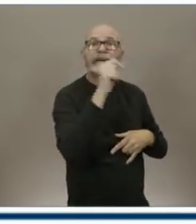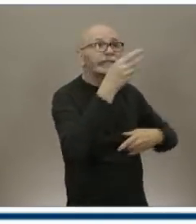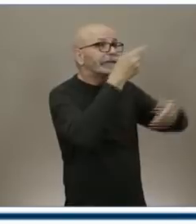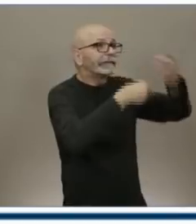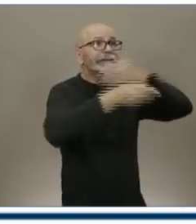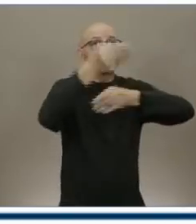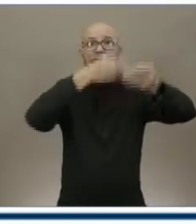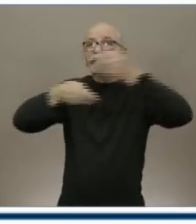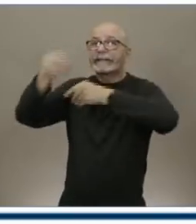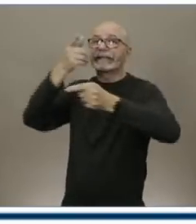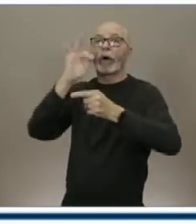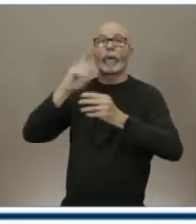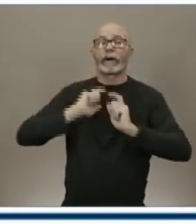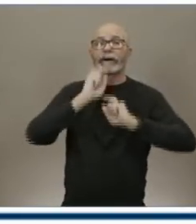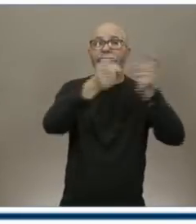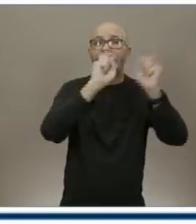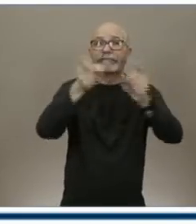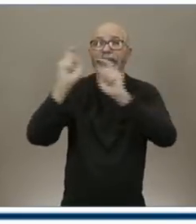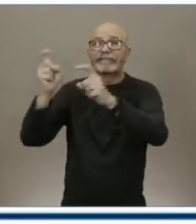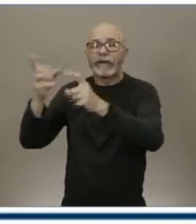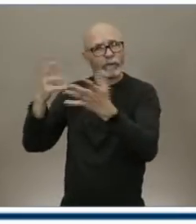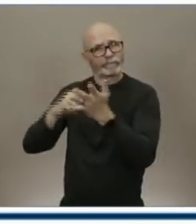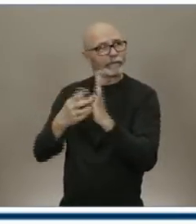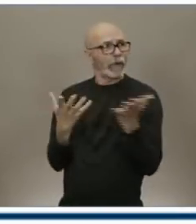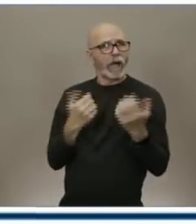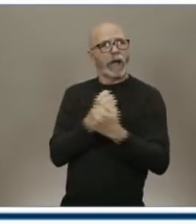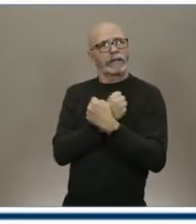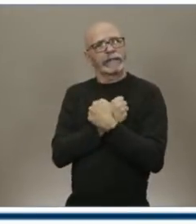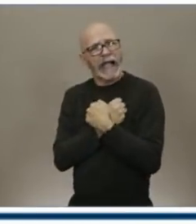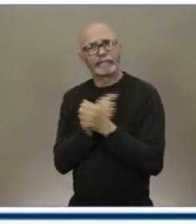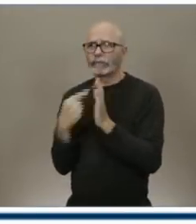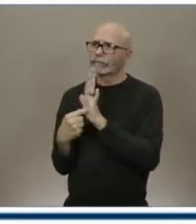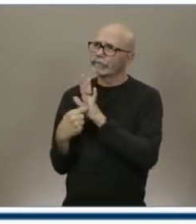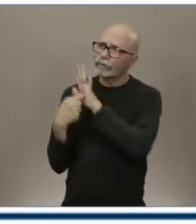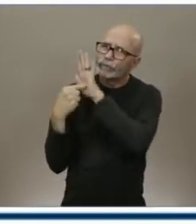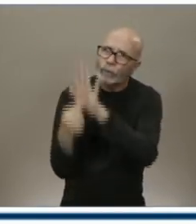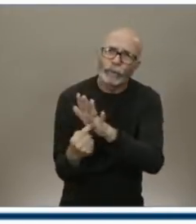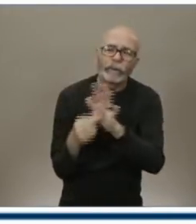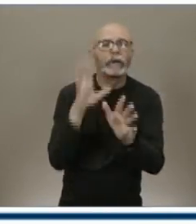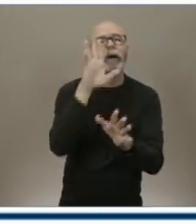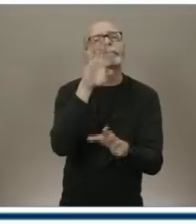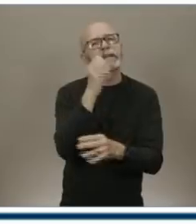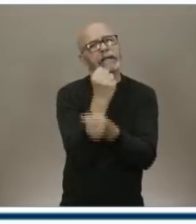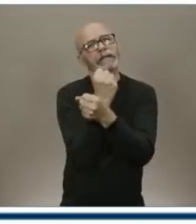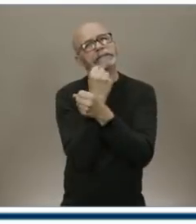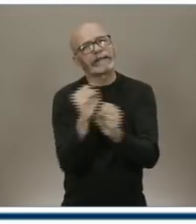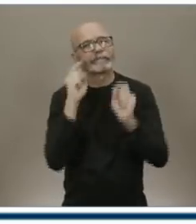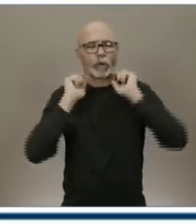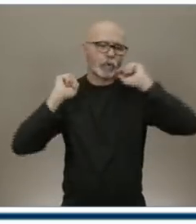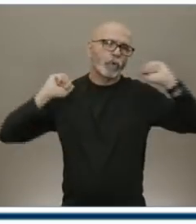keeping each other safe from COVID. And maybe in doing so, we learn or